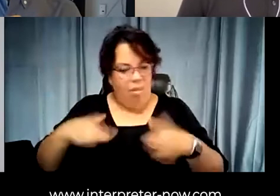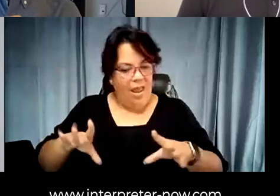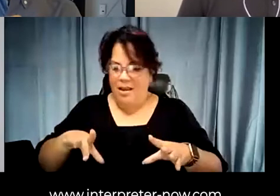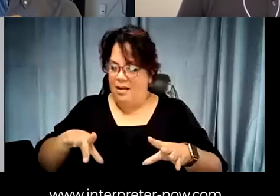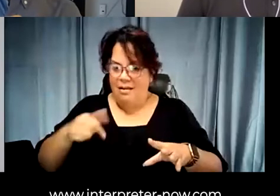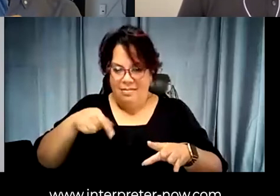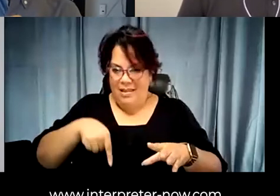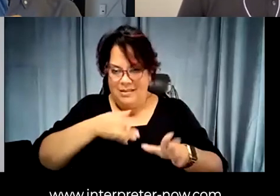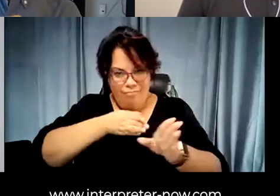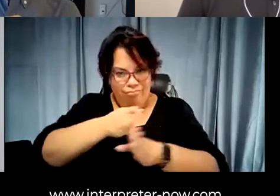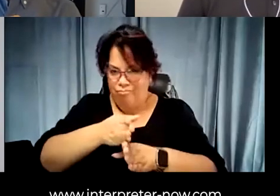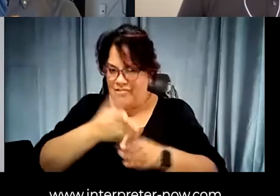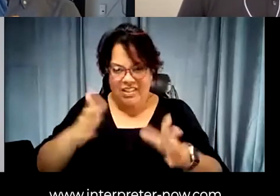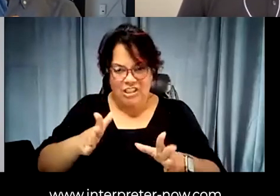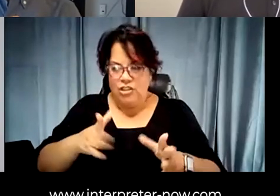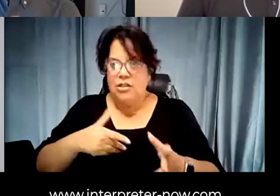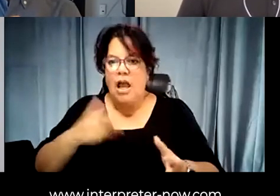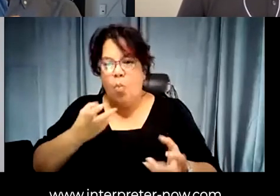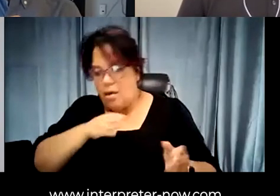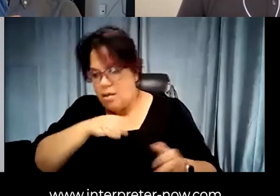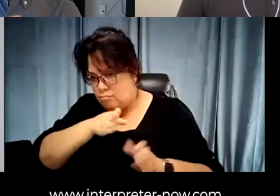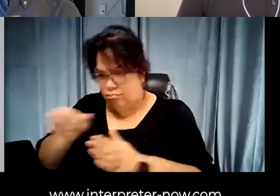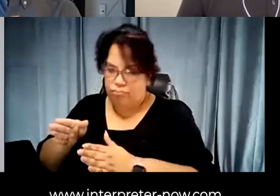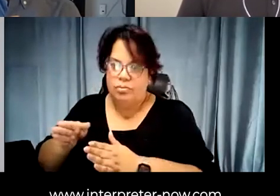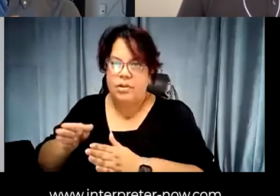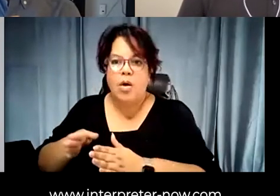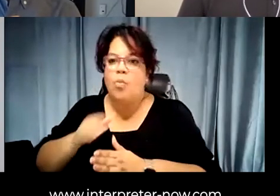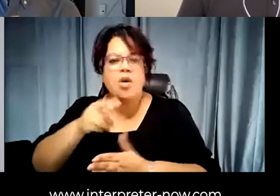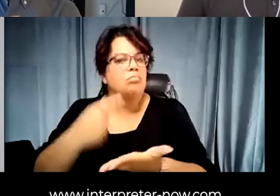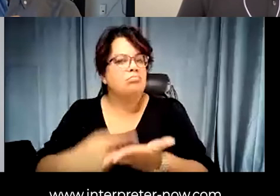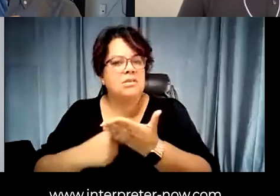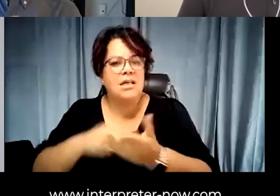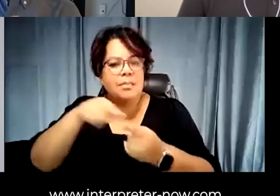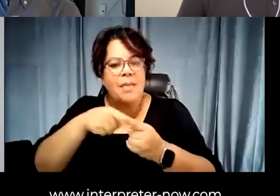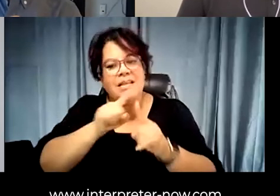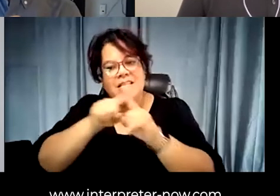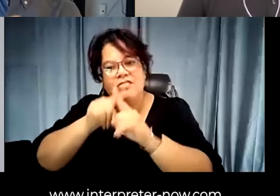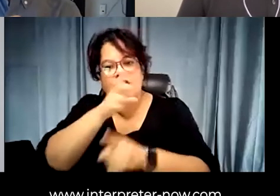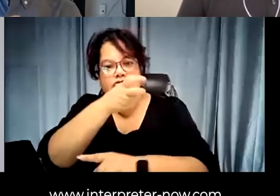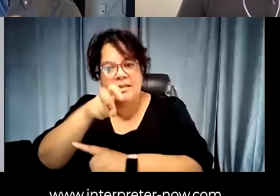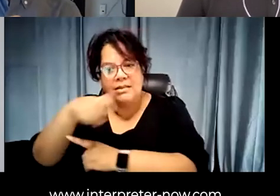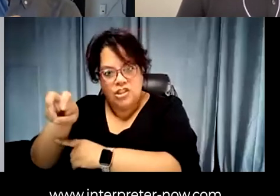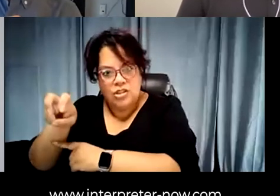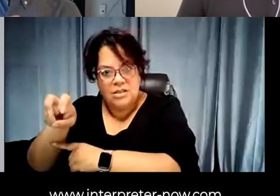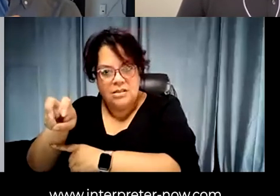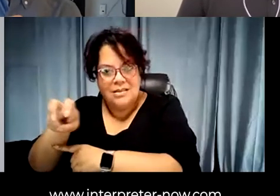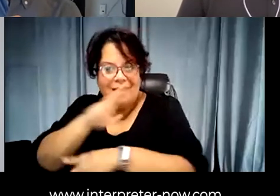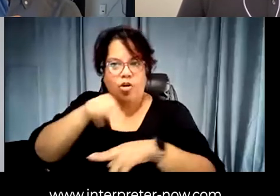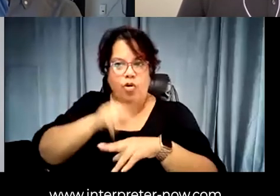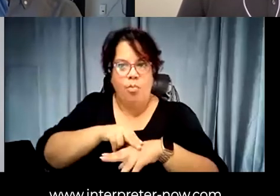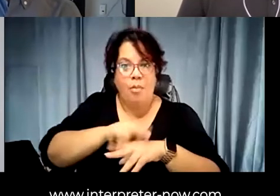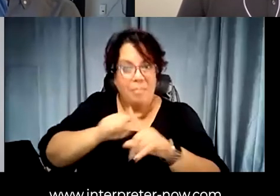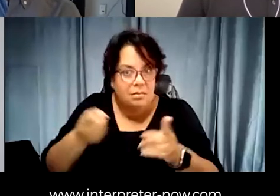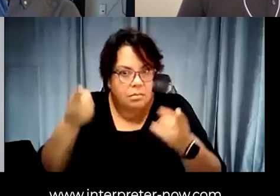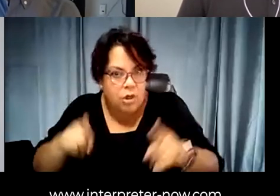me. But when you think about life, we don't talk about those transition points like they are normal, but they are normal.